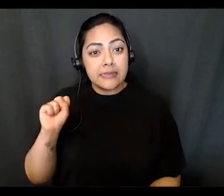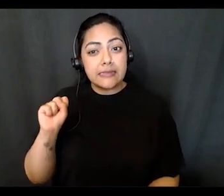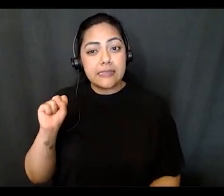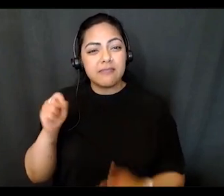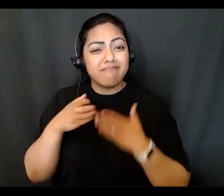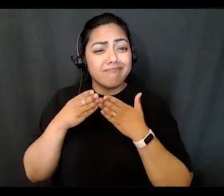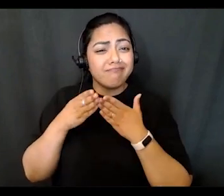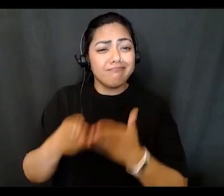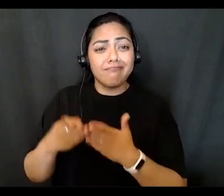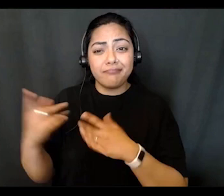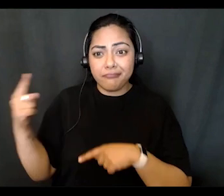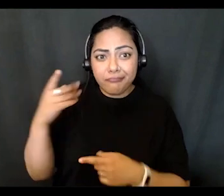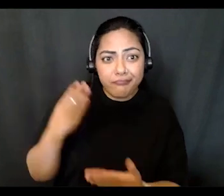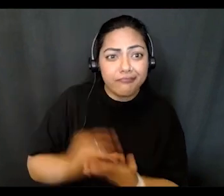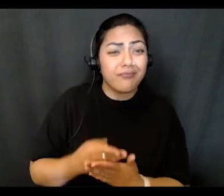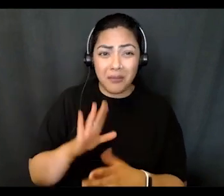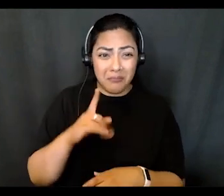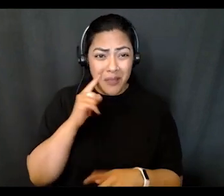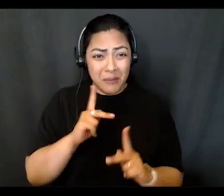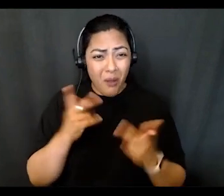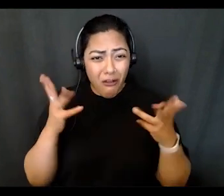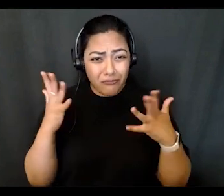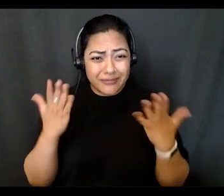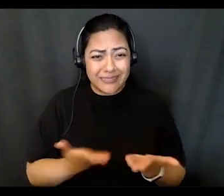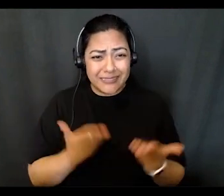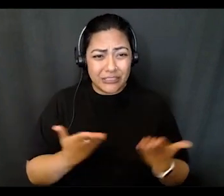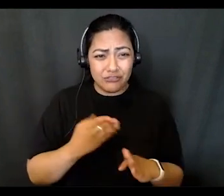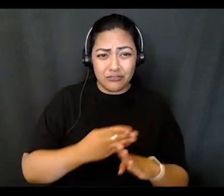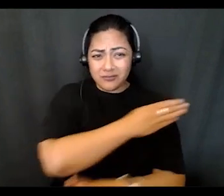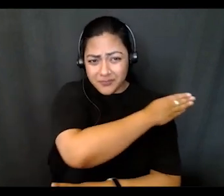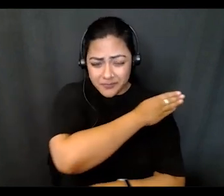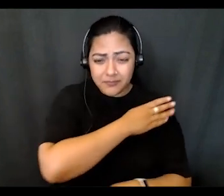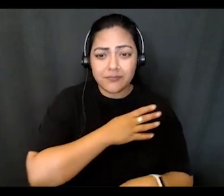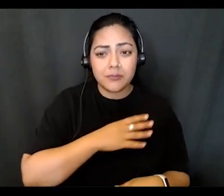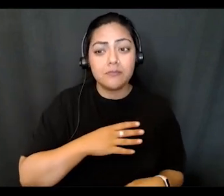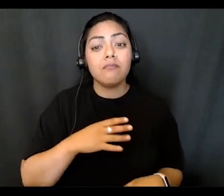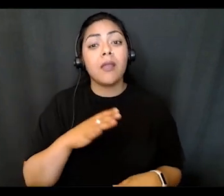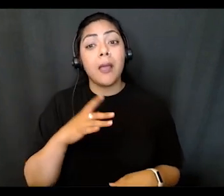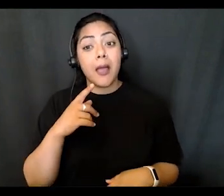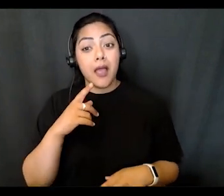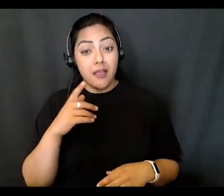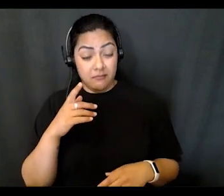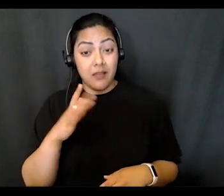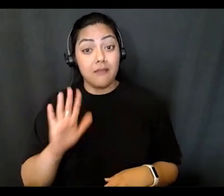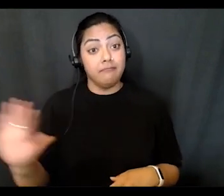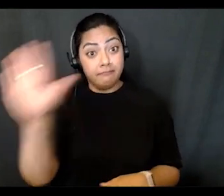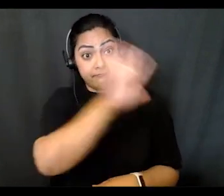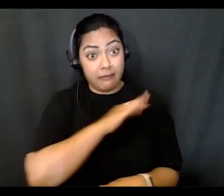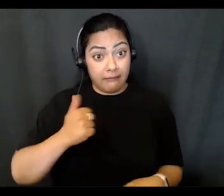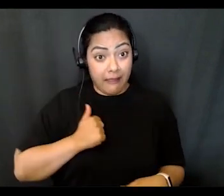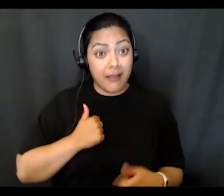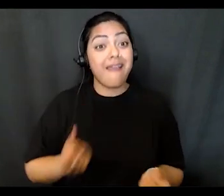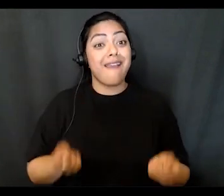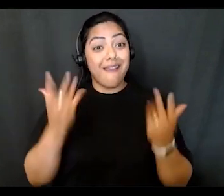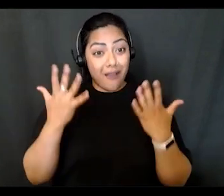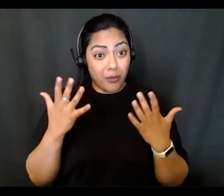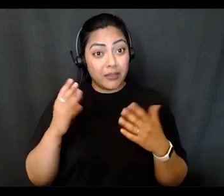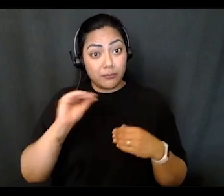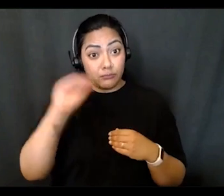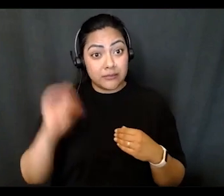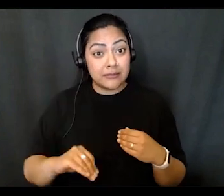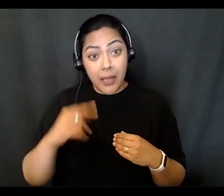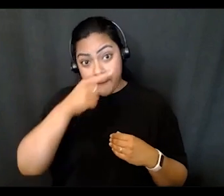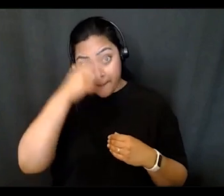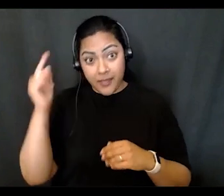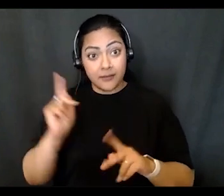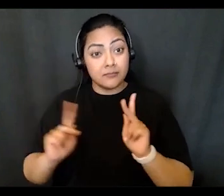think is a really important reminder for us. Black communities, about 4.3% of the Canadian population. And yet